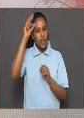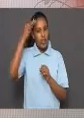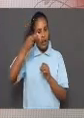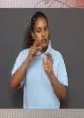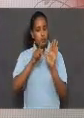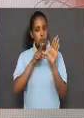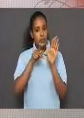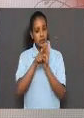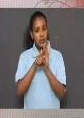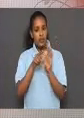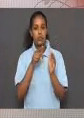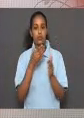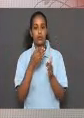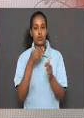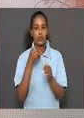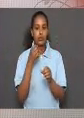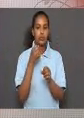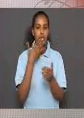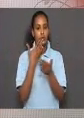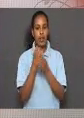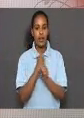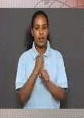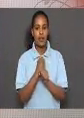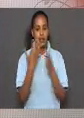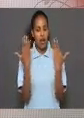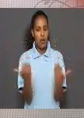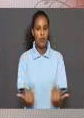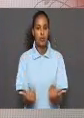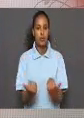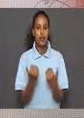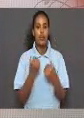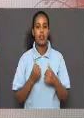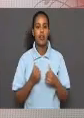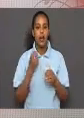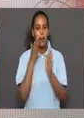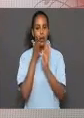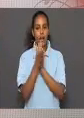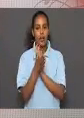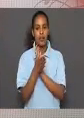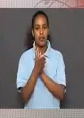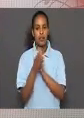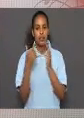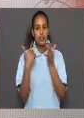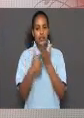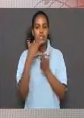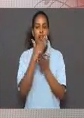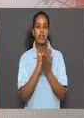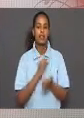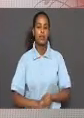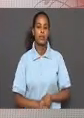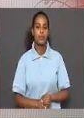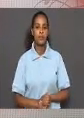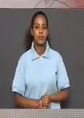Chatelier's principle? If so, well done. Now, let us apply it to this